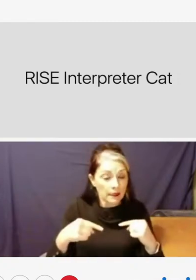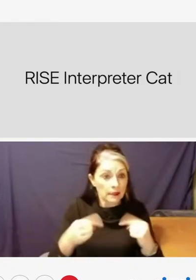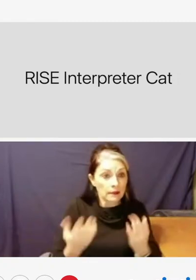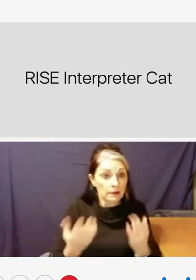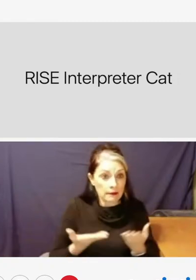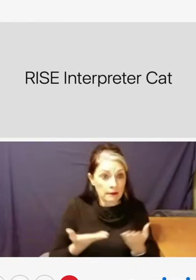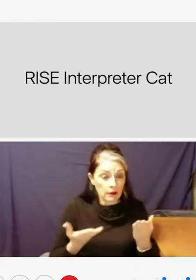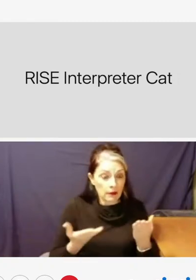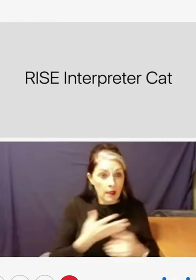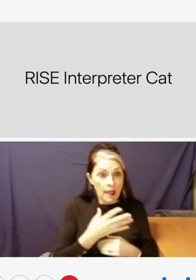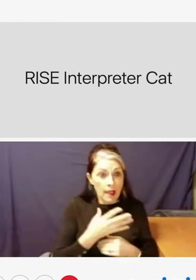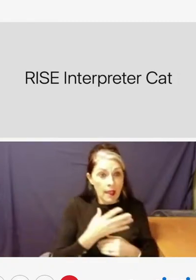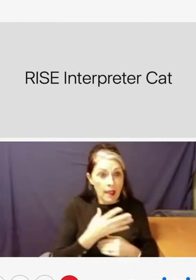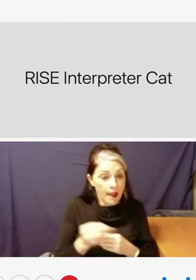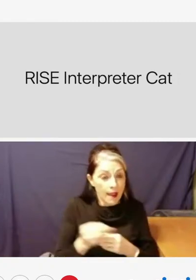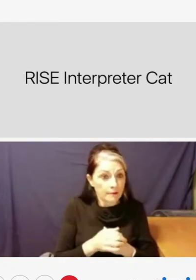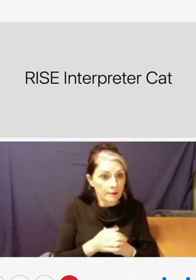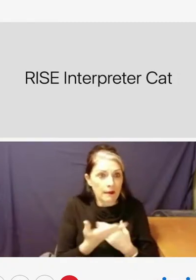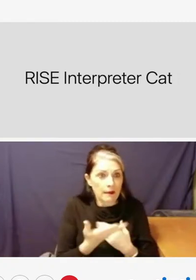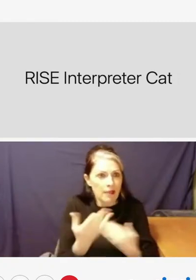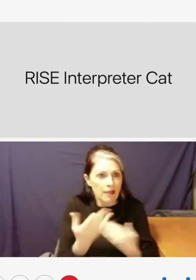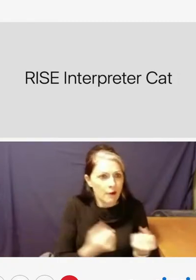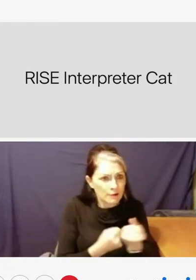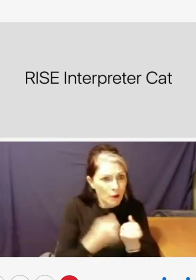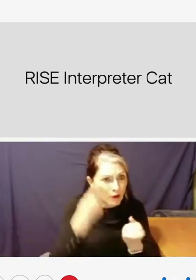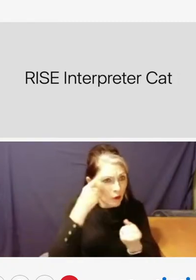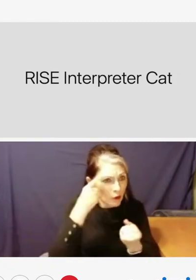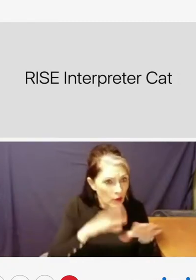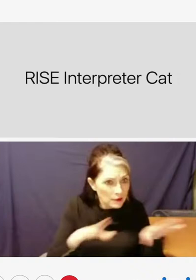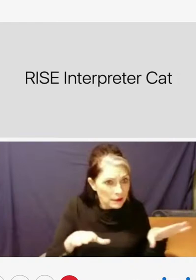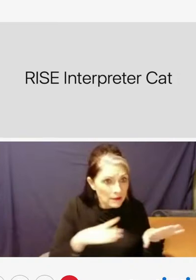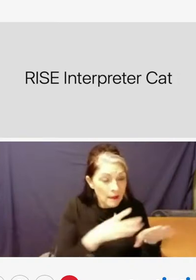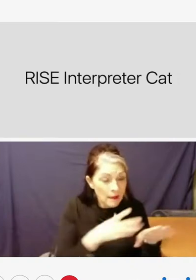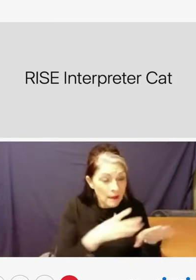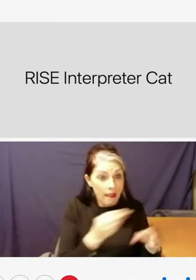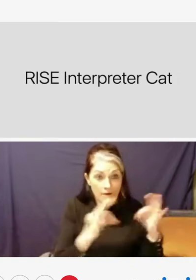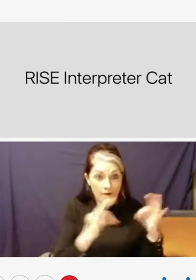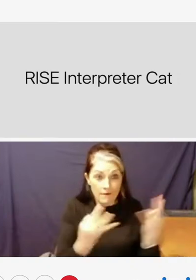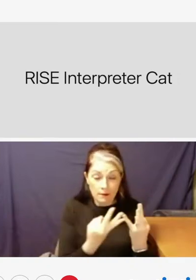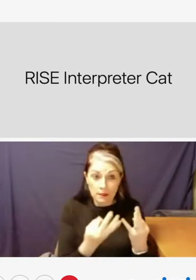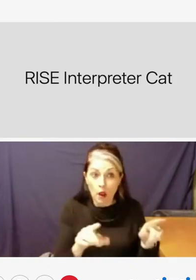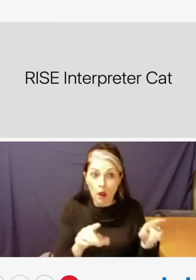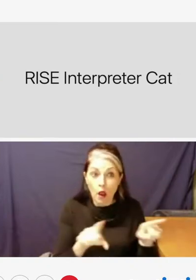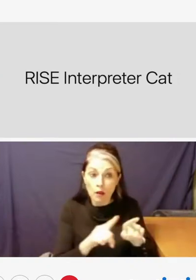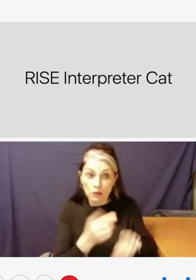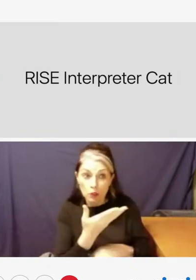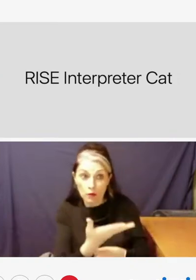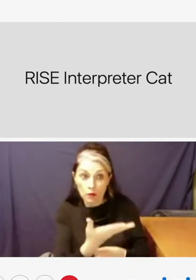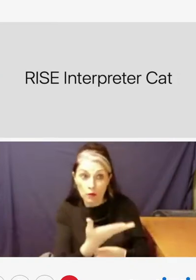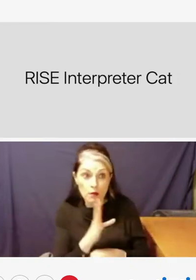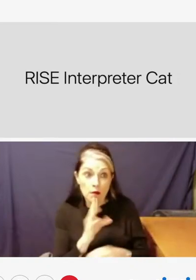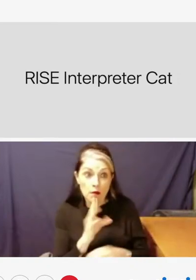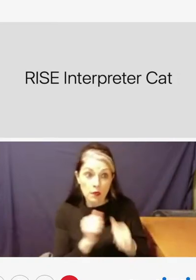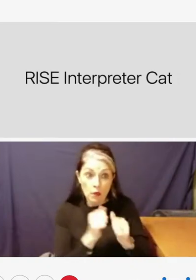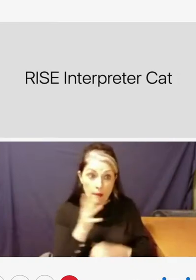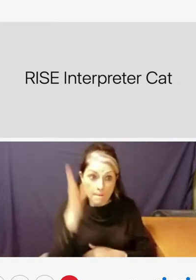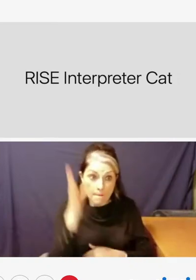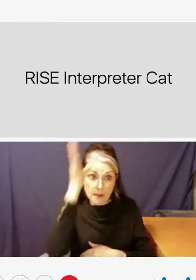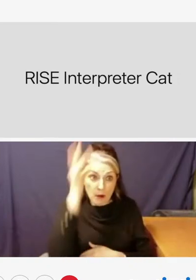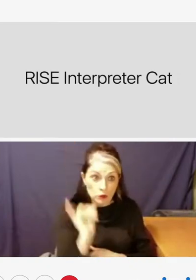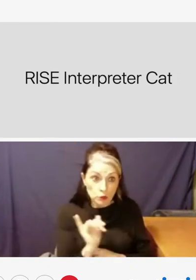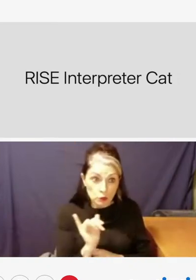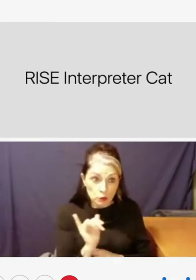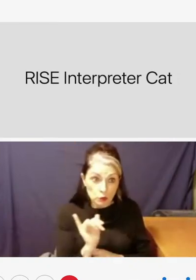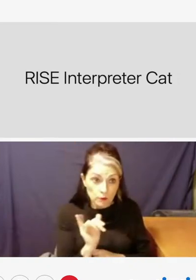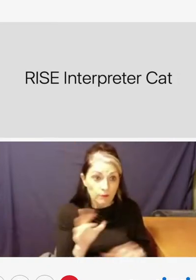being there for those kids for the families I know you were out there also talking to some of the parents and uh the situation